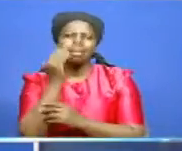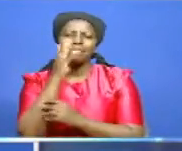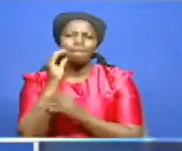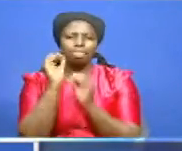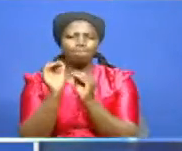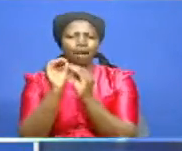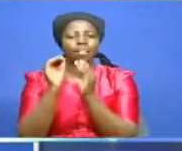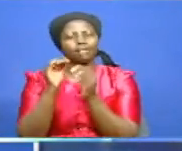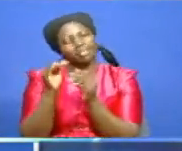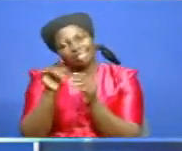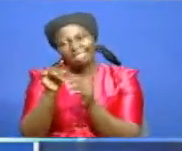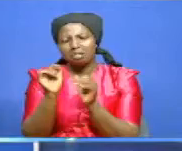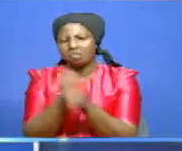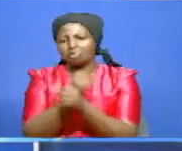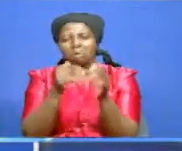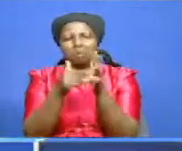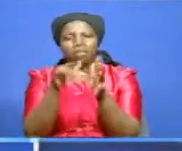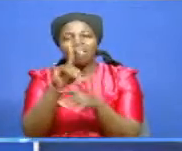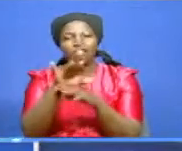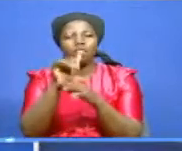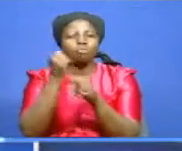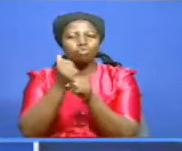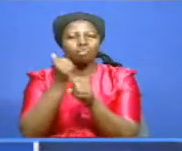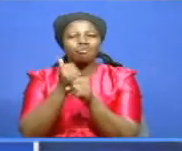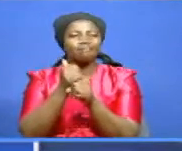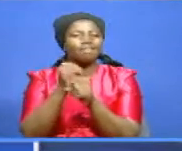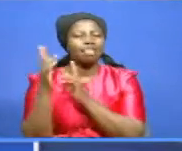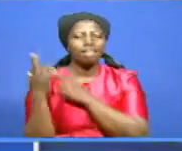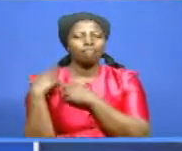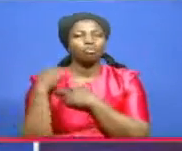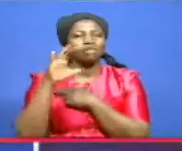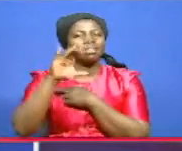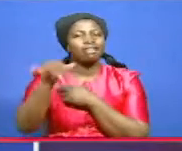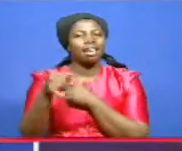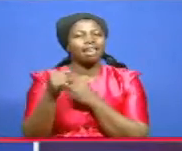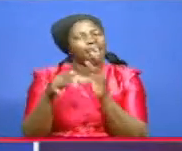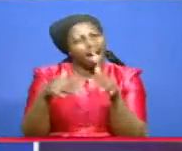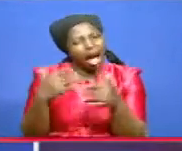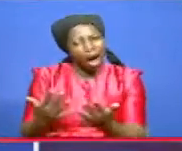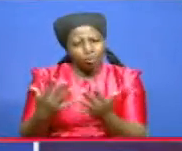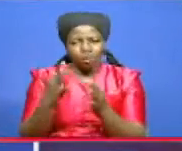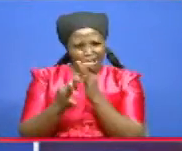from dispensing the roles of Chief Justice if given the job.